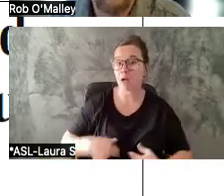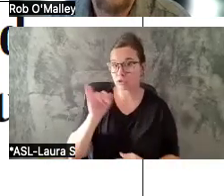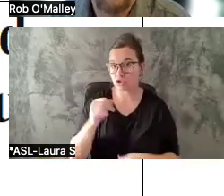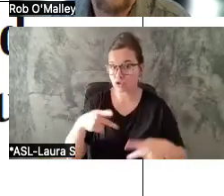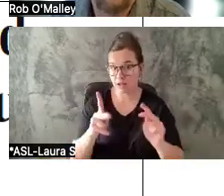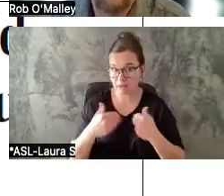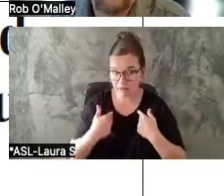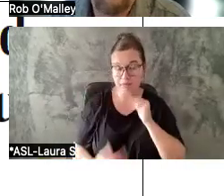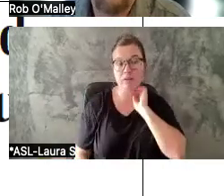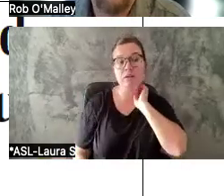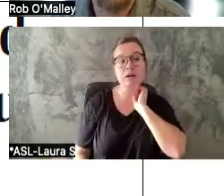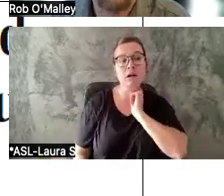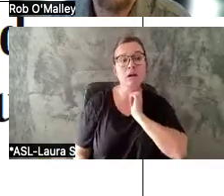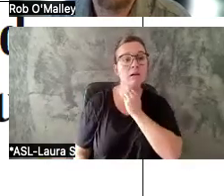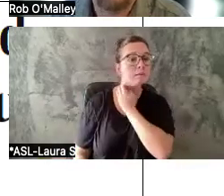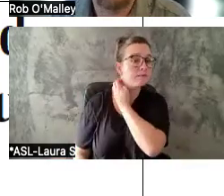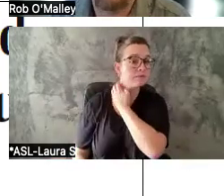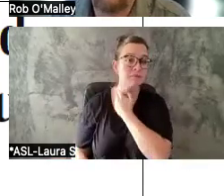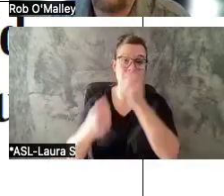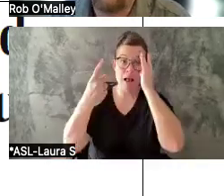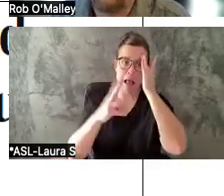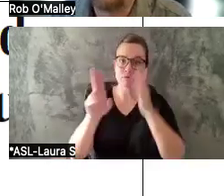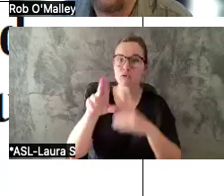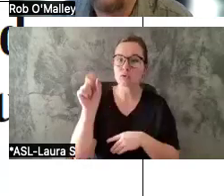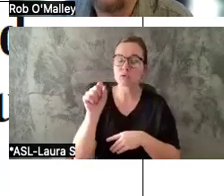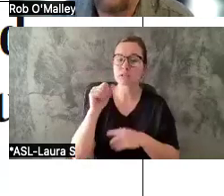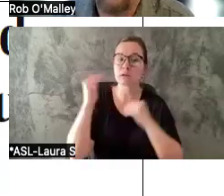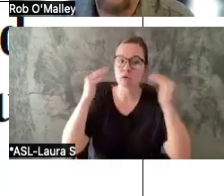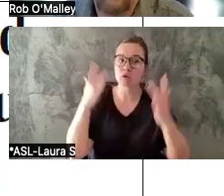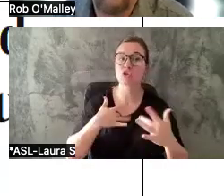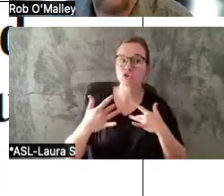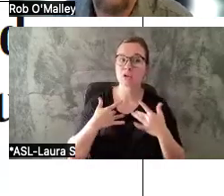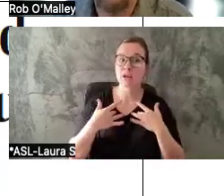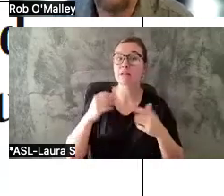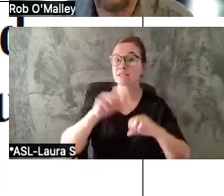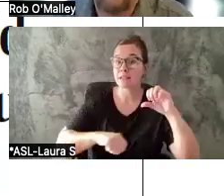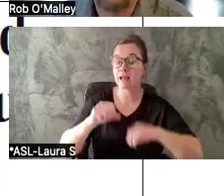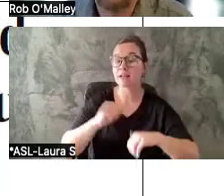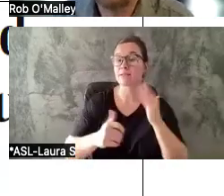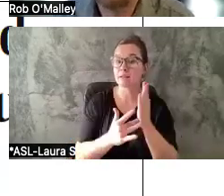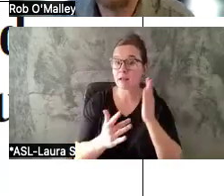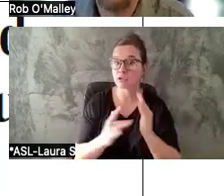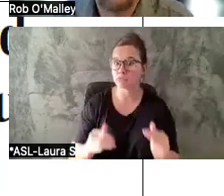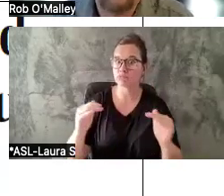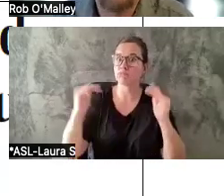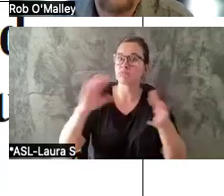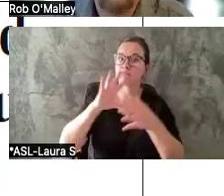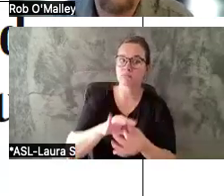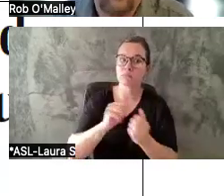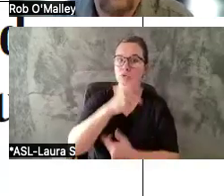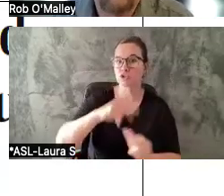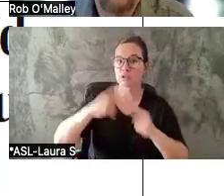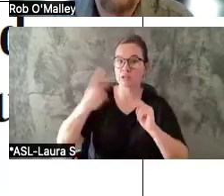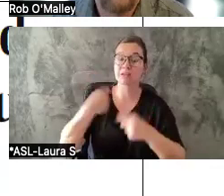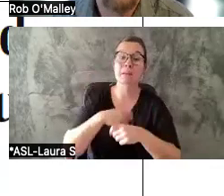have. And about half of US adults express concern that the pace of science and technology advances, including in genetics, is making life change